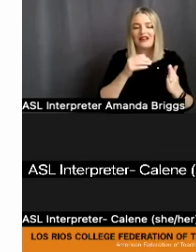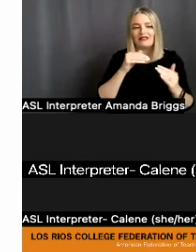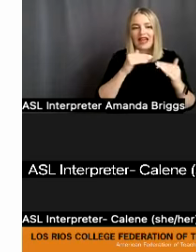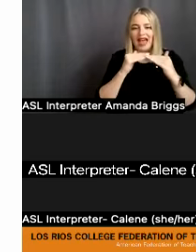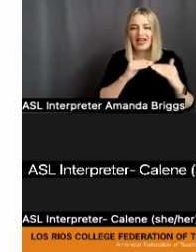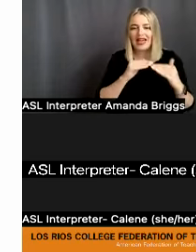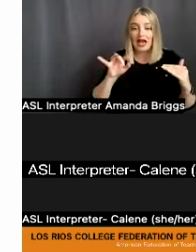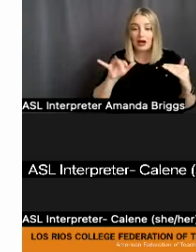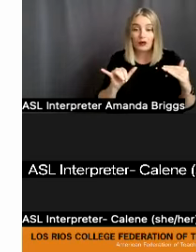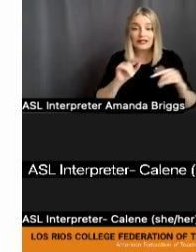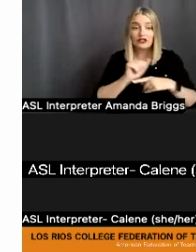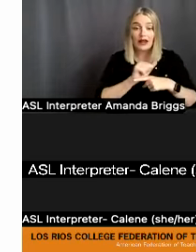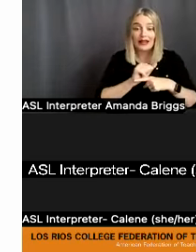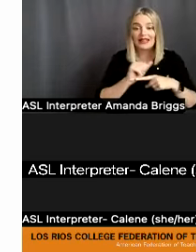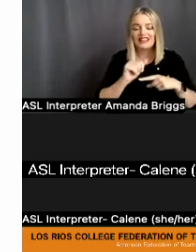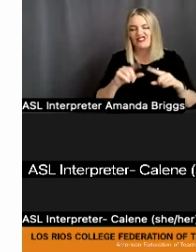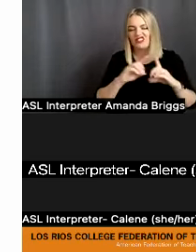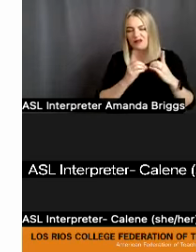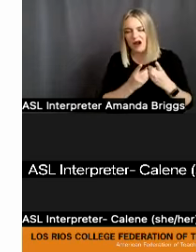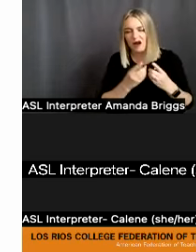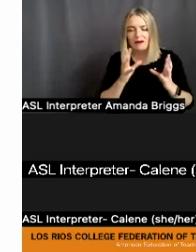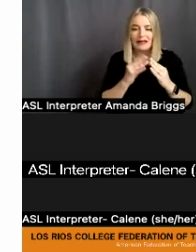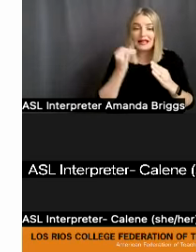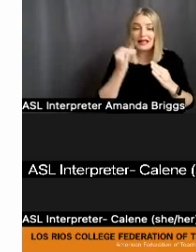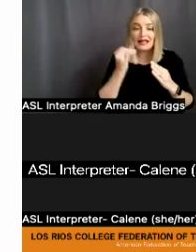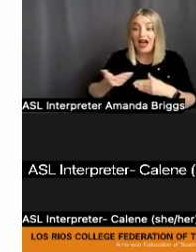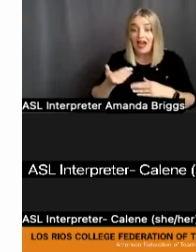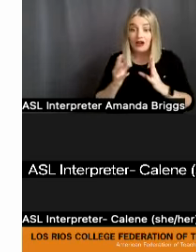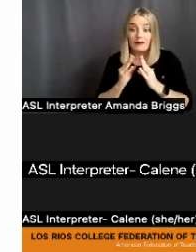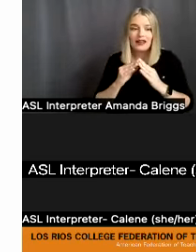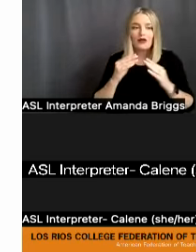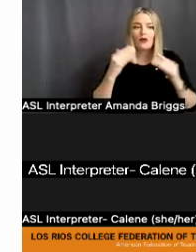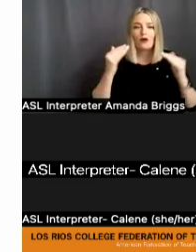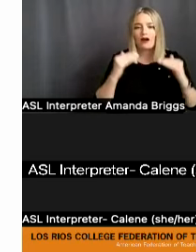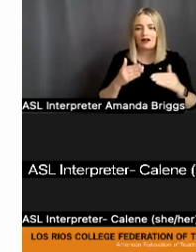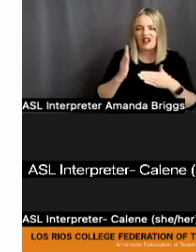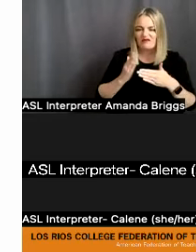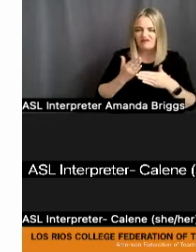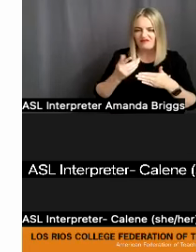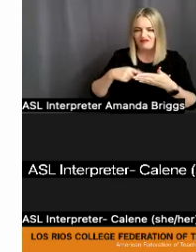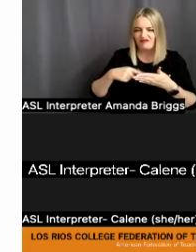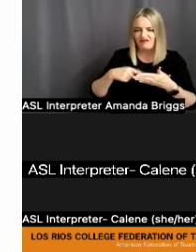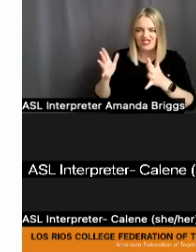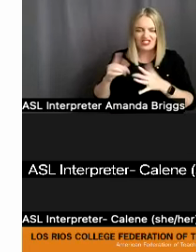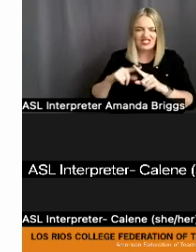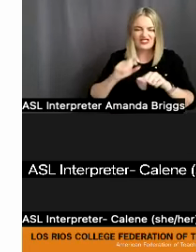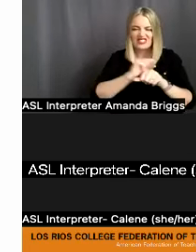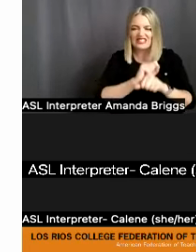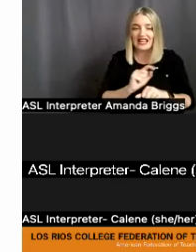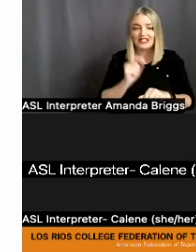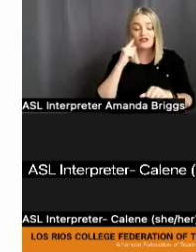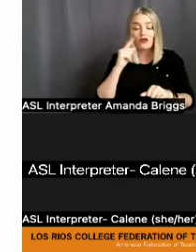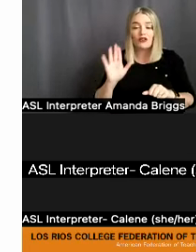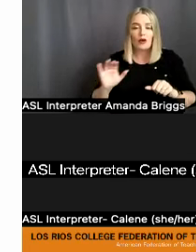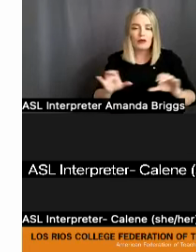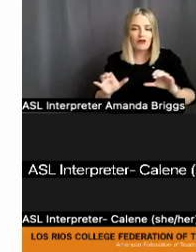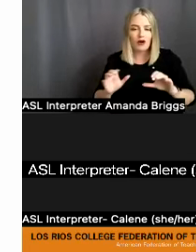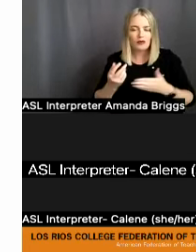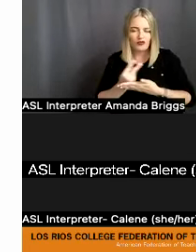for example, department meetings, hiring committees, completions of tasks associated with performance review, and more. We